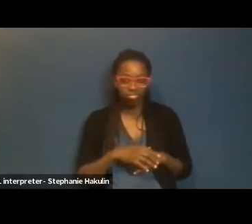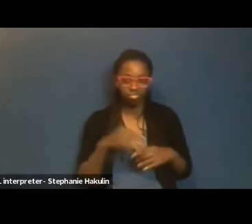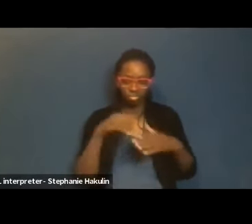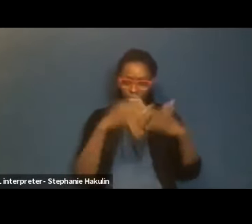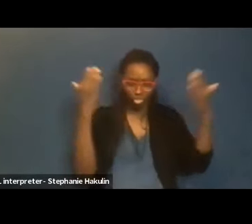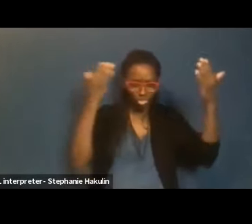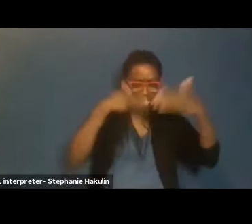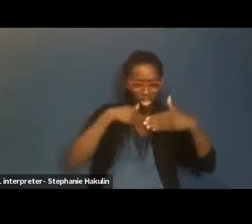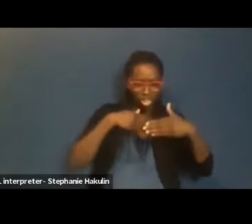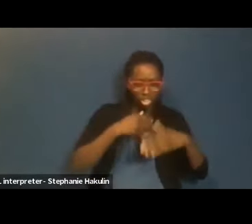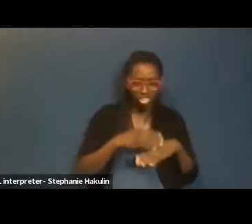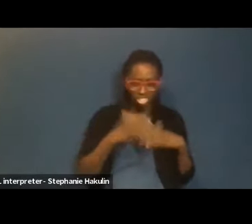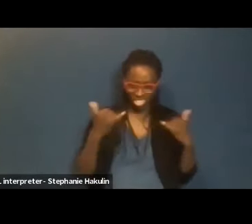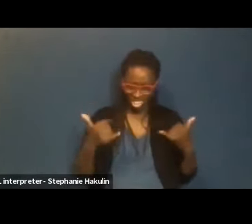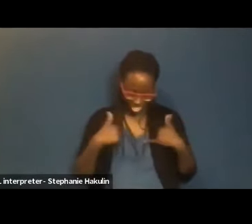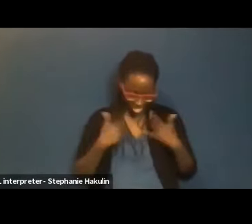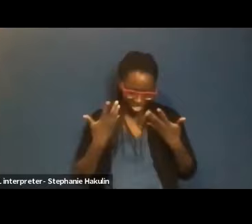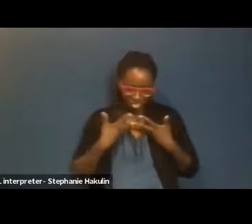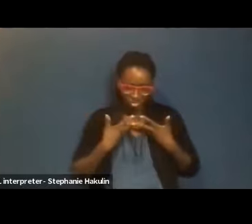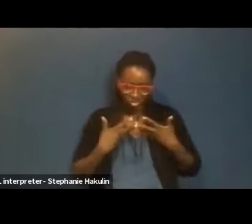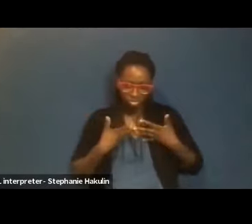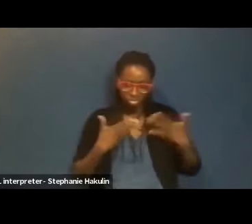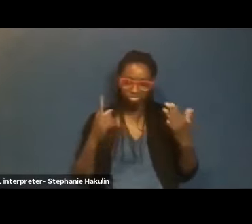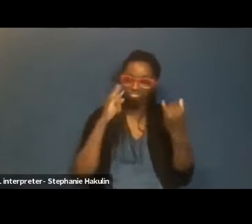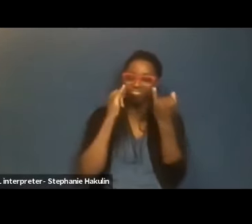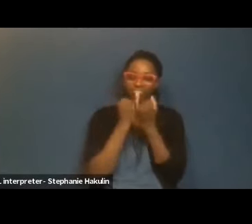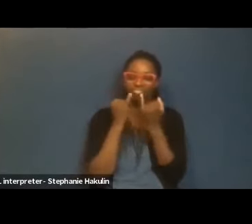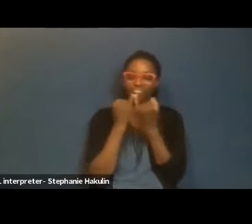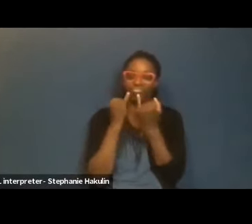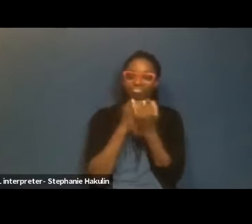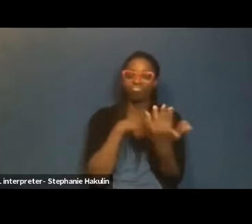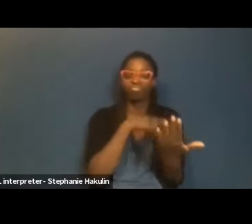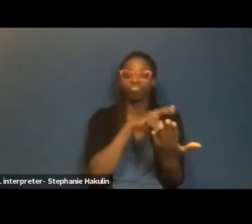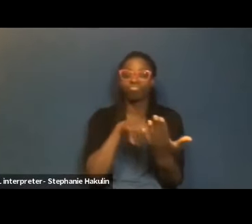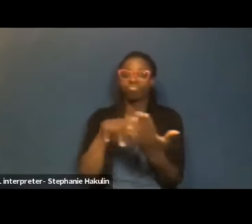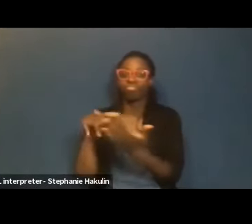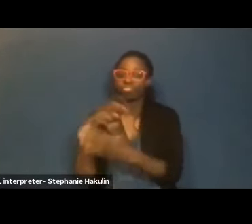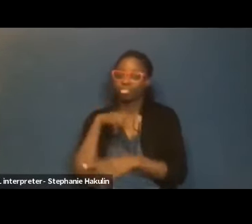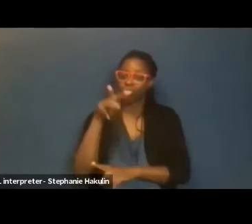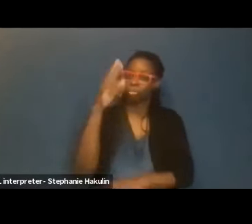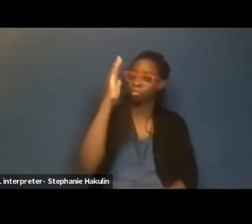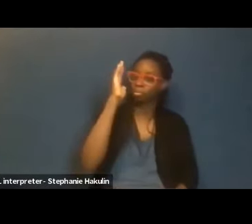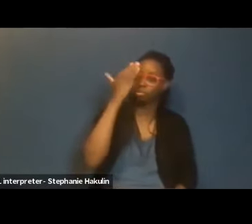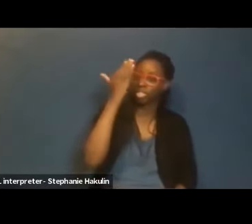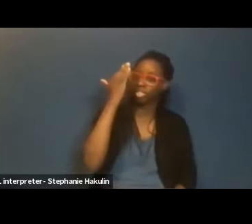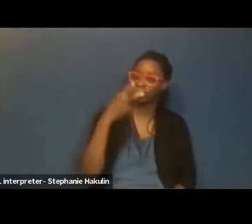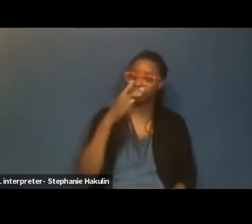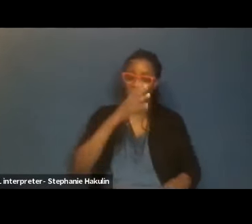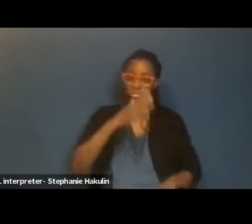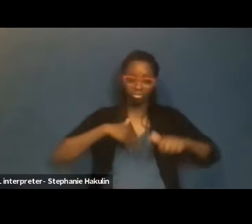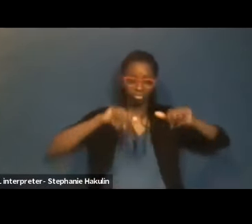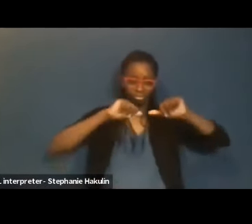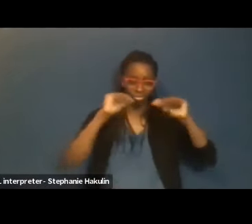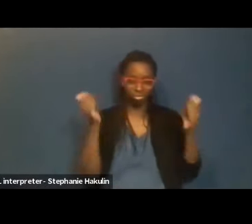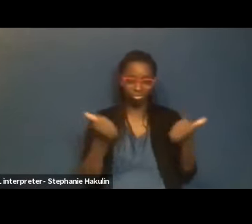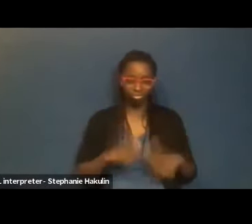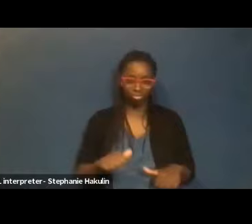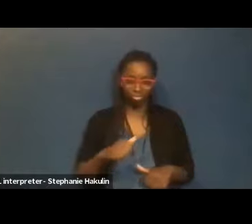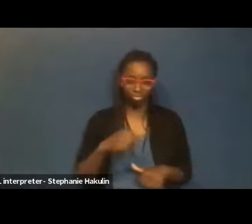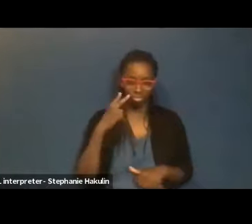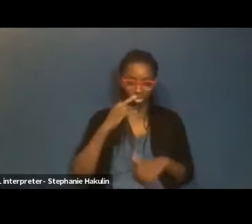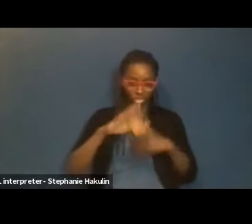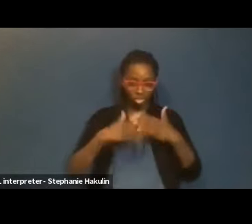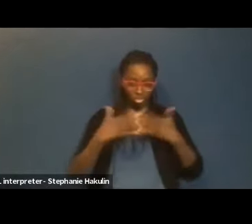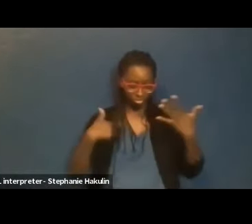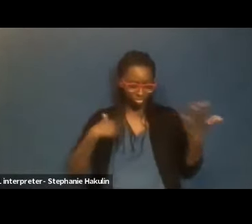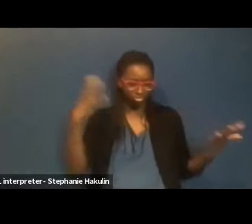in the mirror. I watch my shape. It spoons and waves under all my beauty. A body left in fear of the